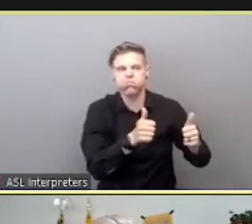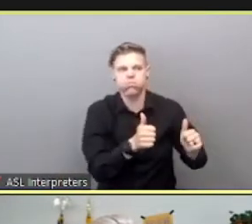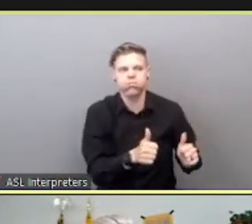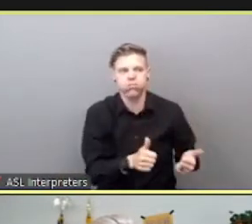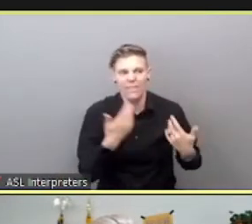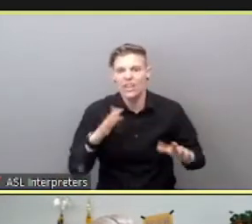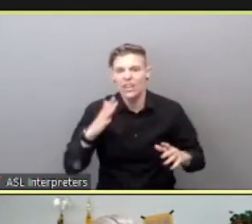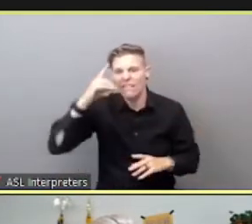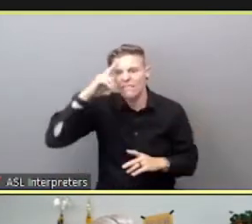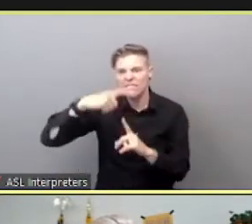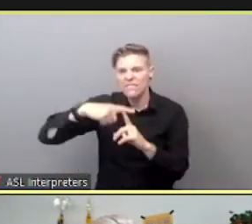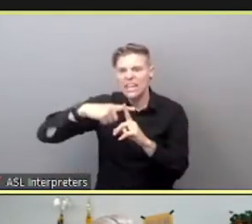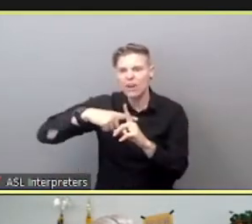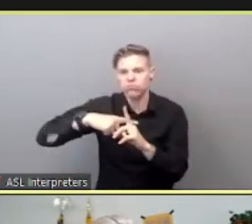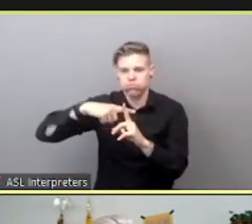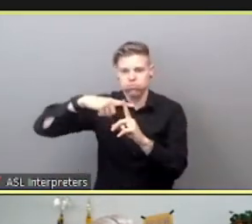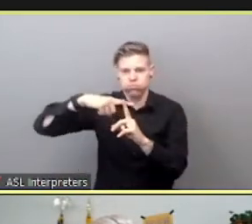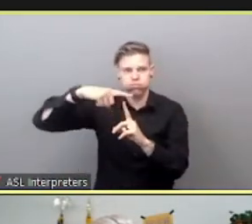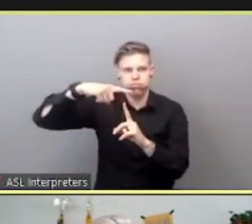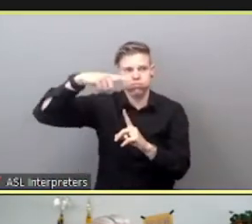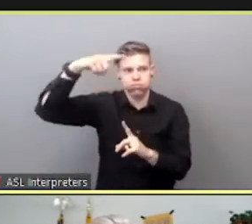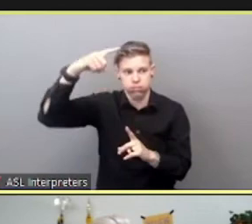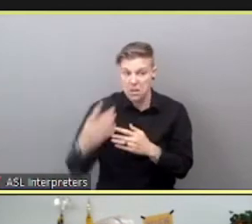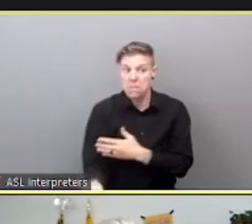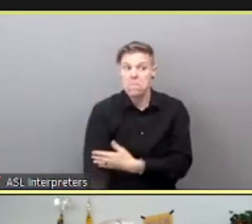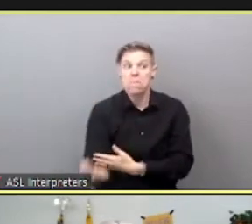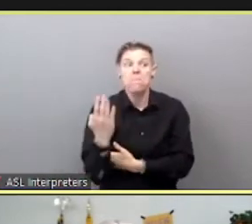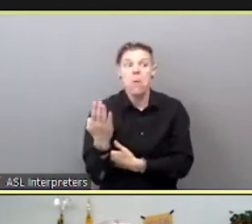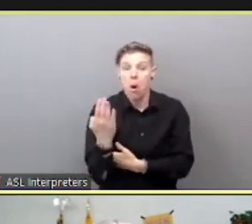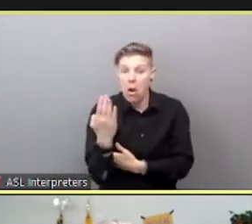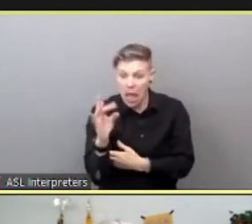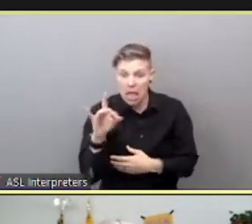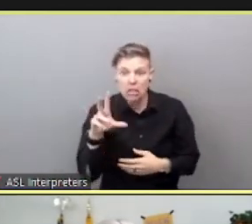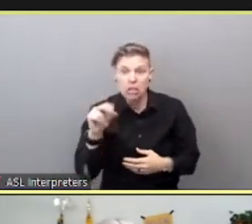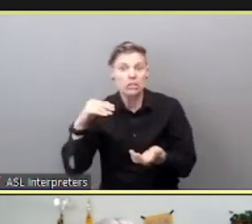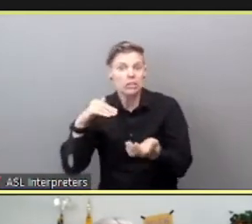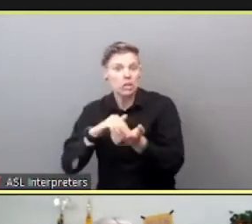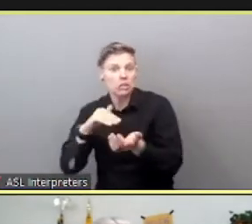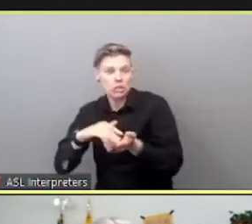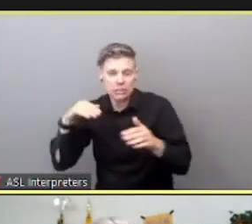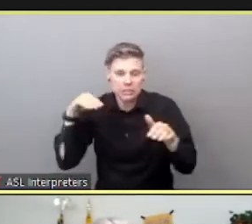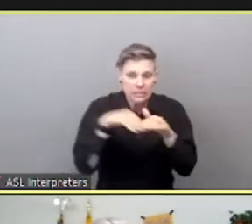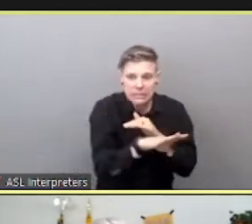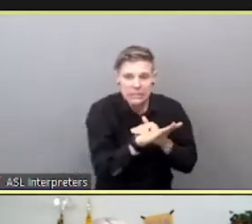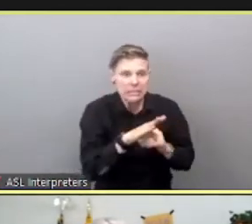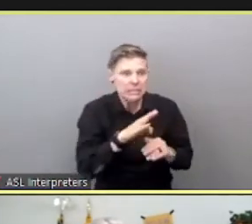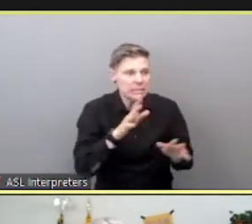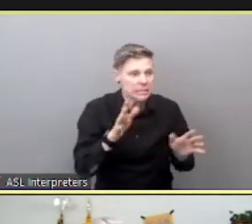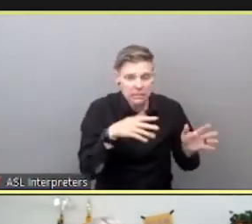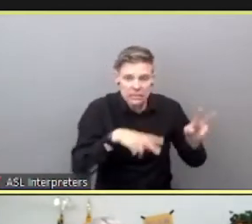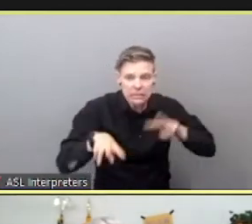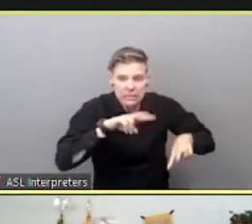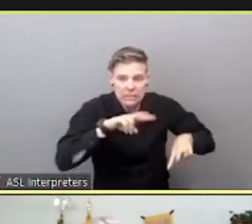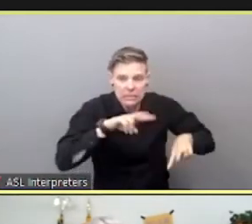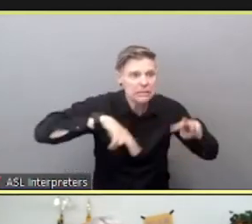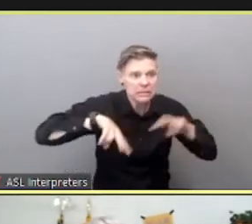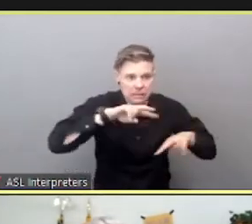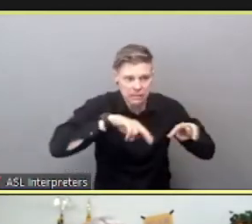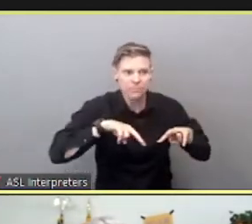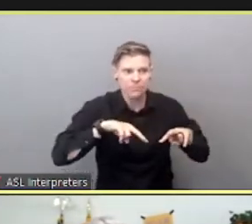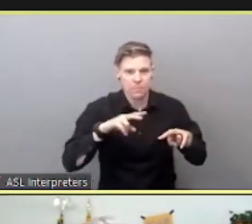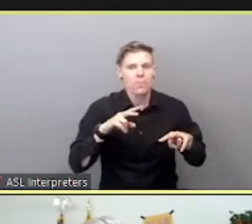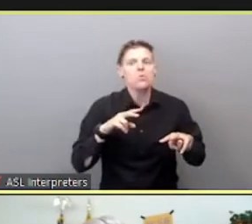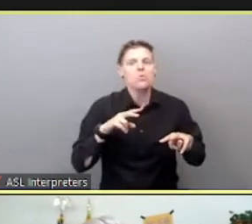at 8:30, the doctor just came in to the room with that look on her face where you just